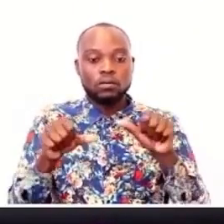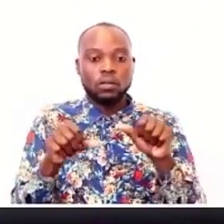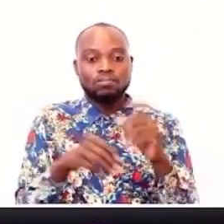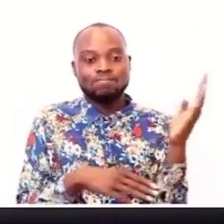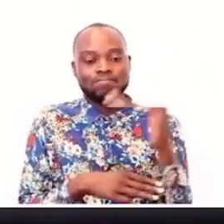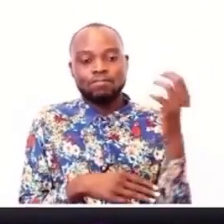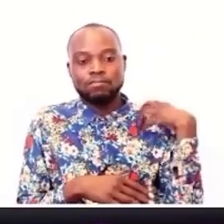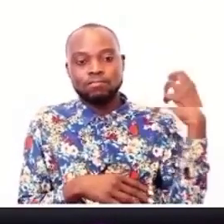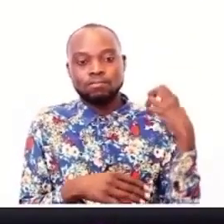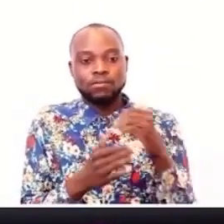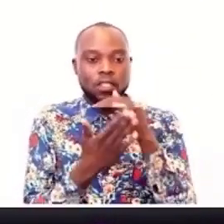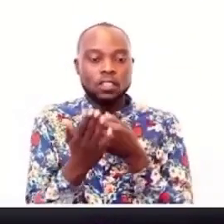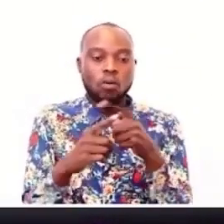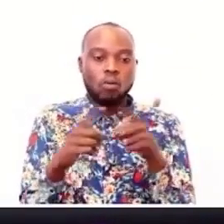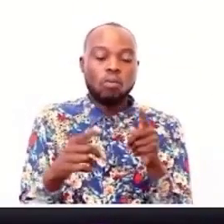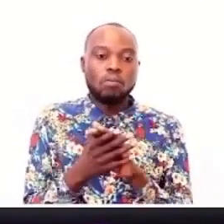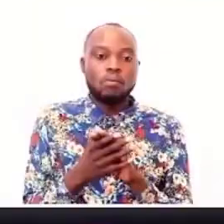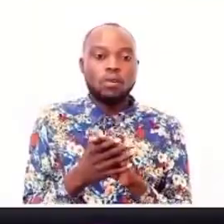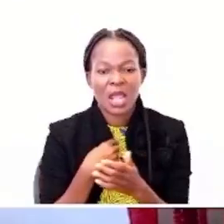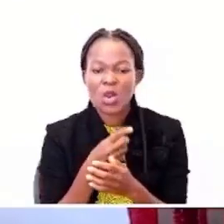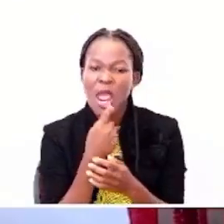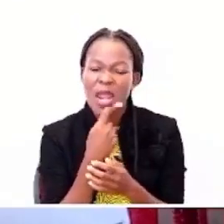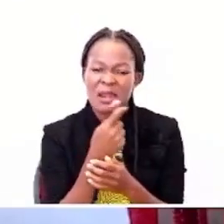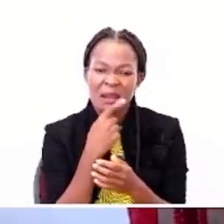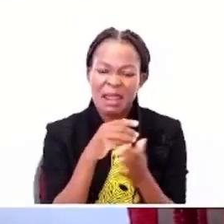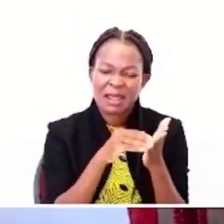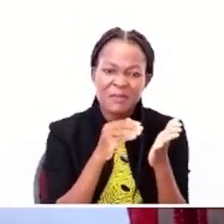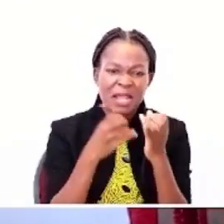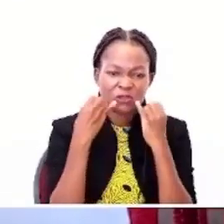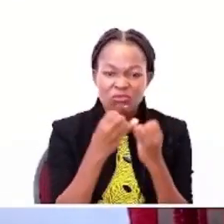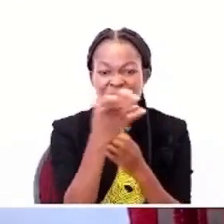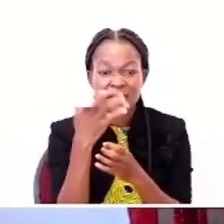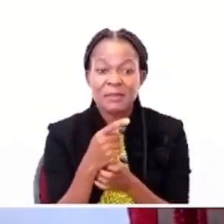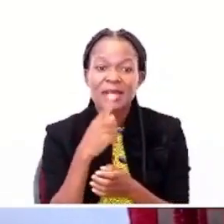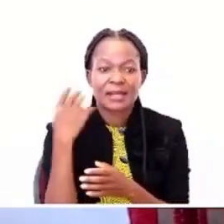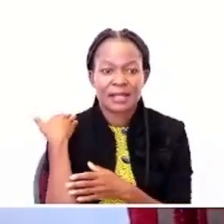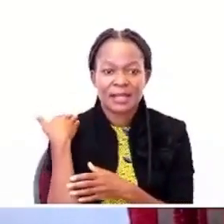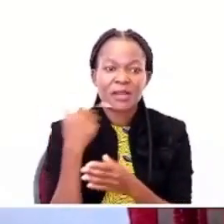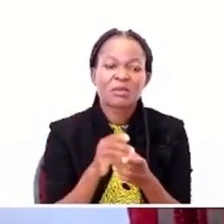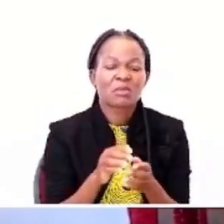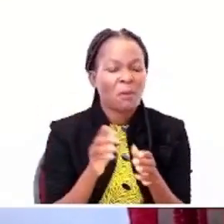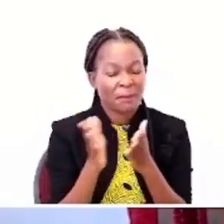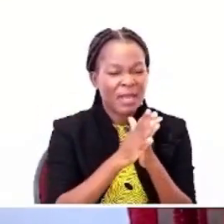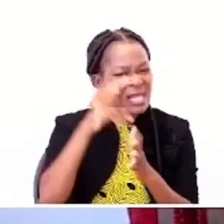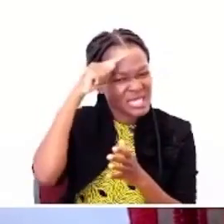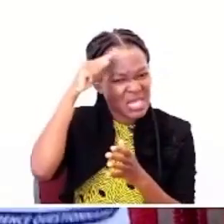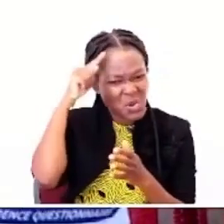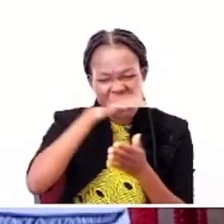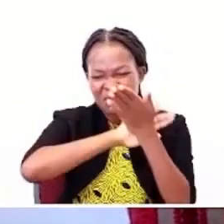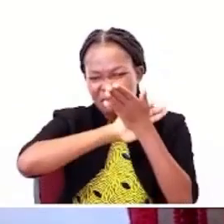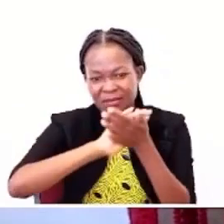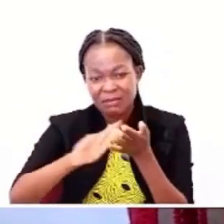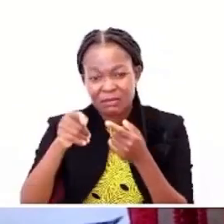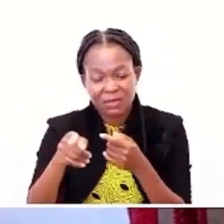taxation, but also debt management and climate change. I also agree with a skills deficit when it comes to the utilization of